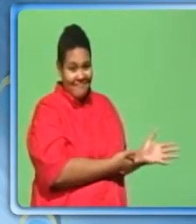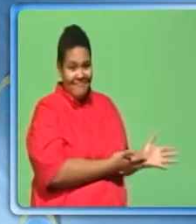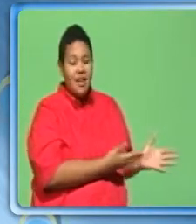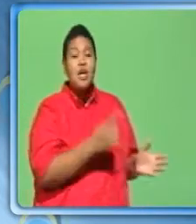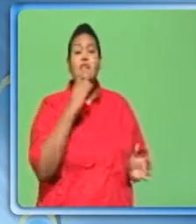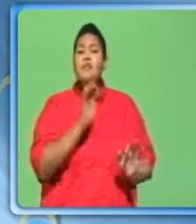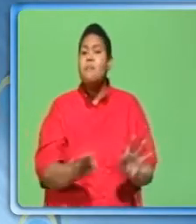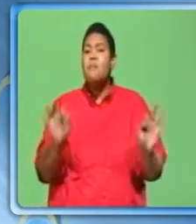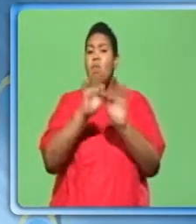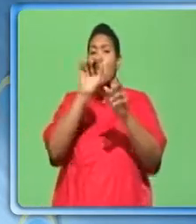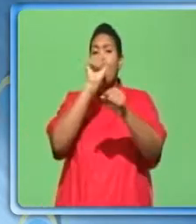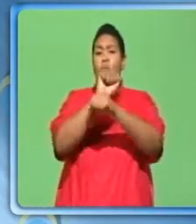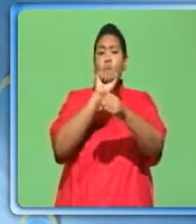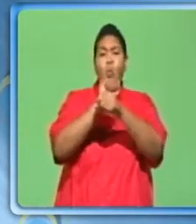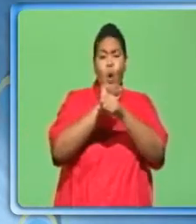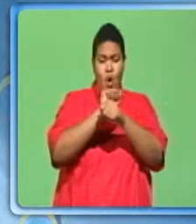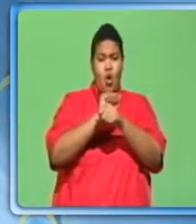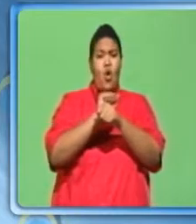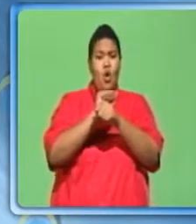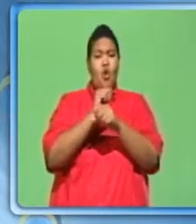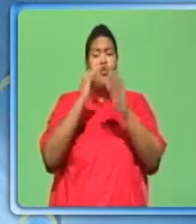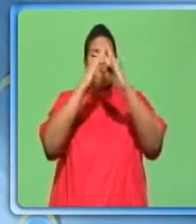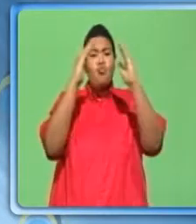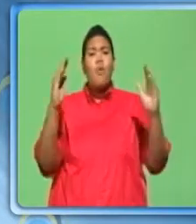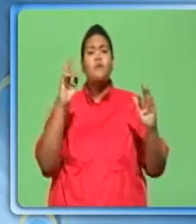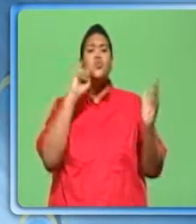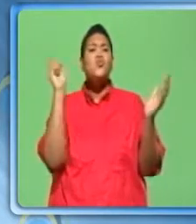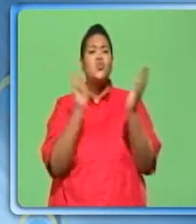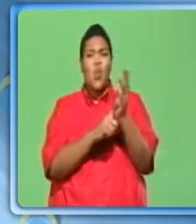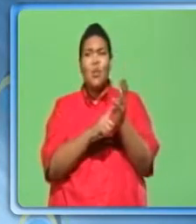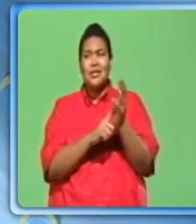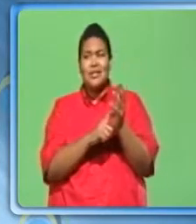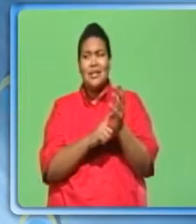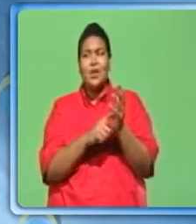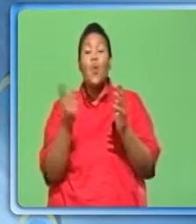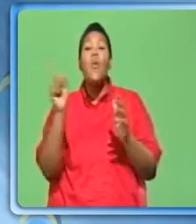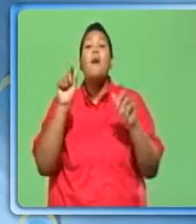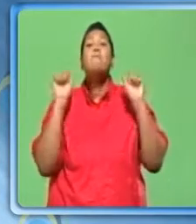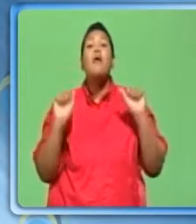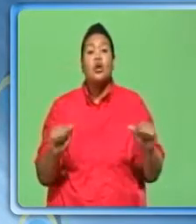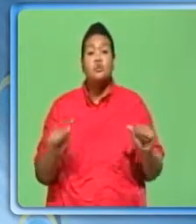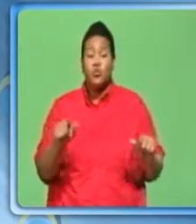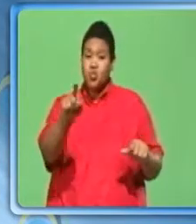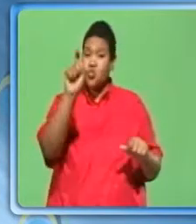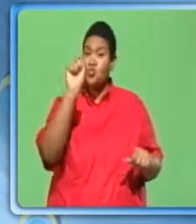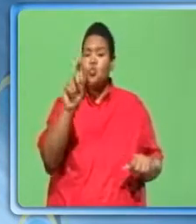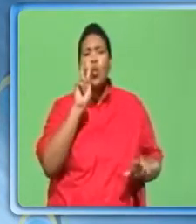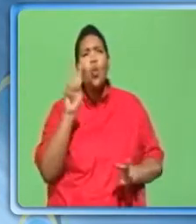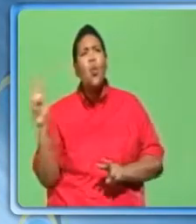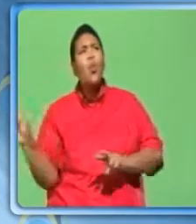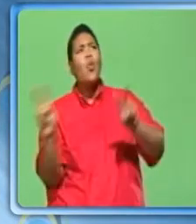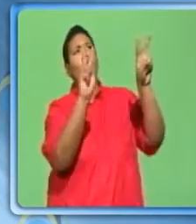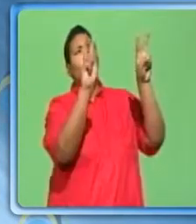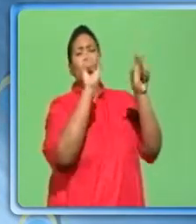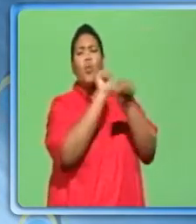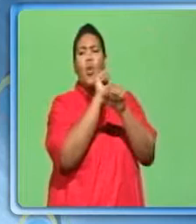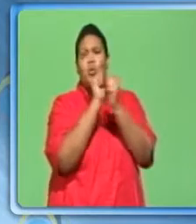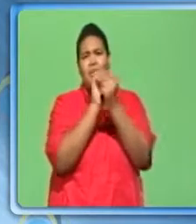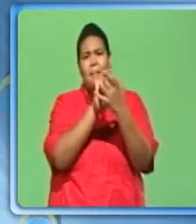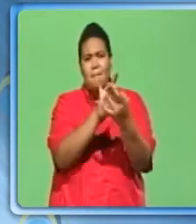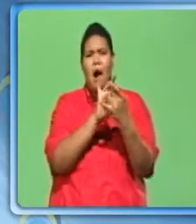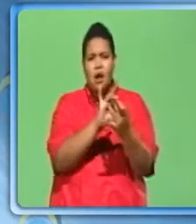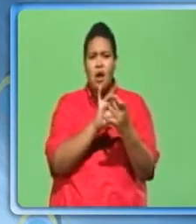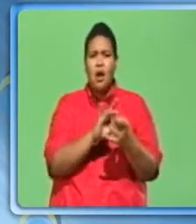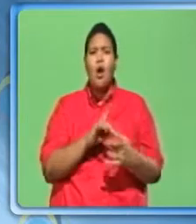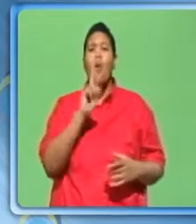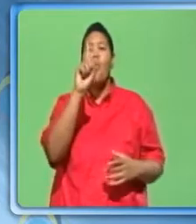is important to consider the safety tips noted above. Where possible, you should look to work with a partner,